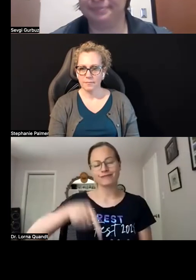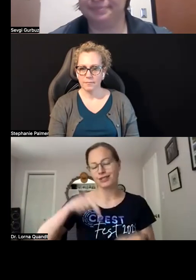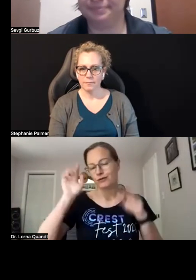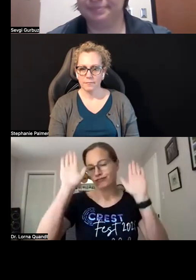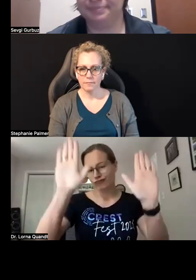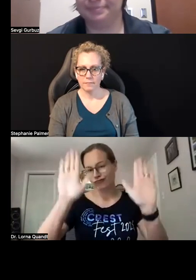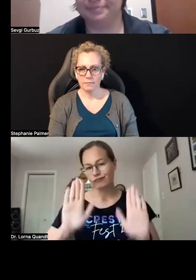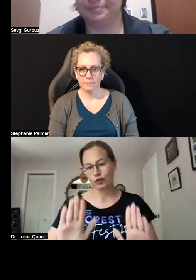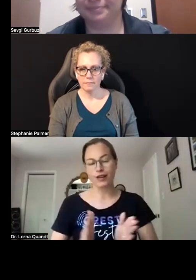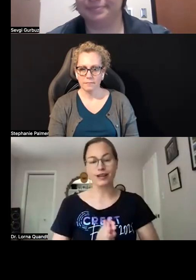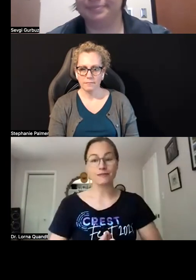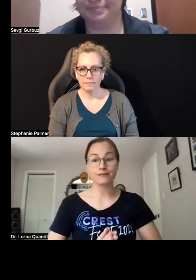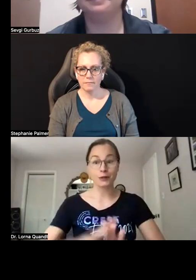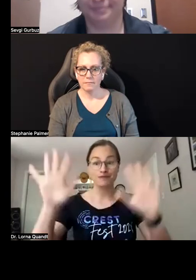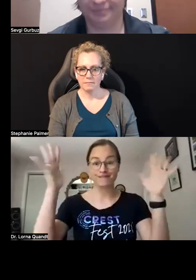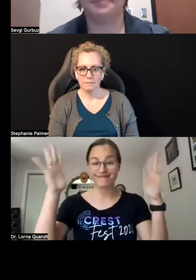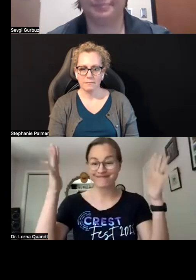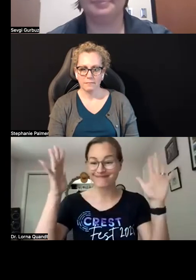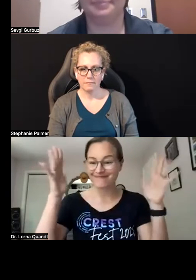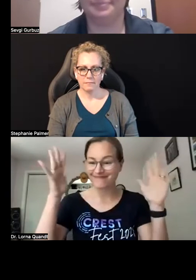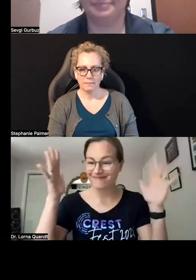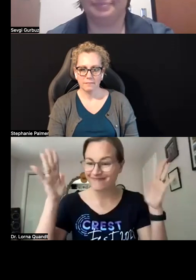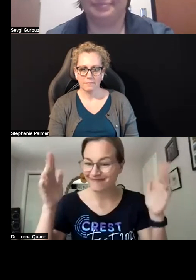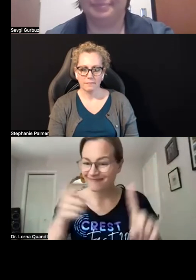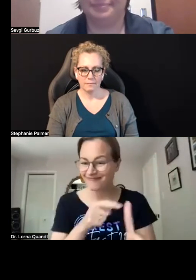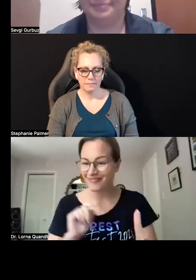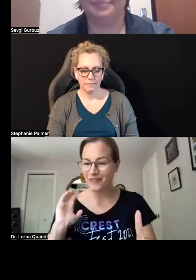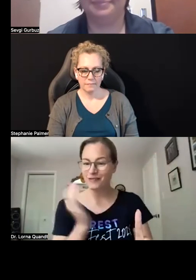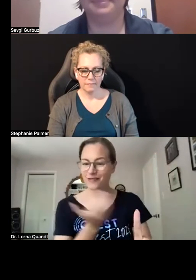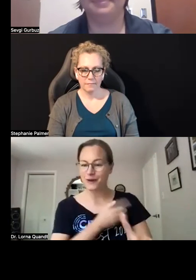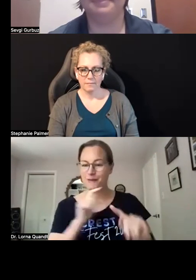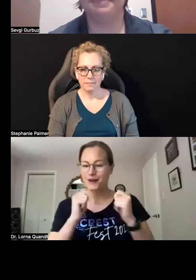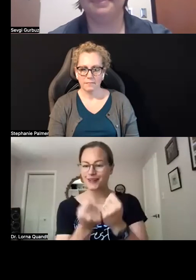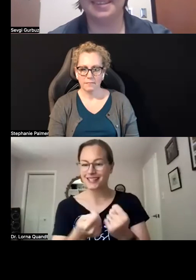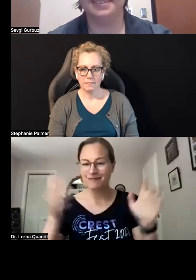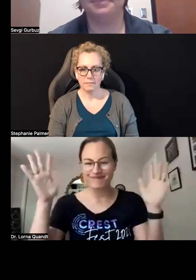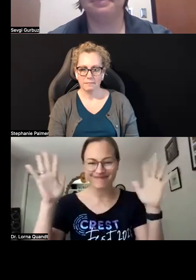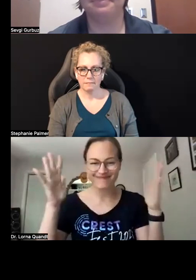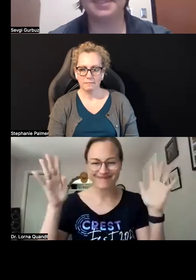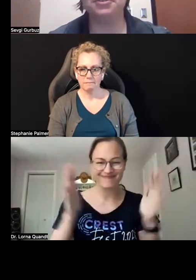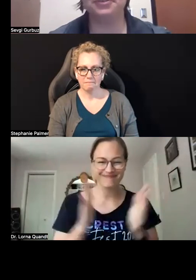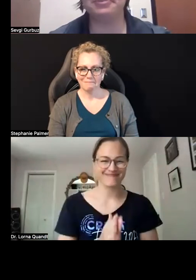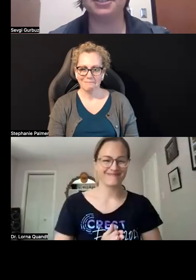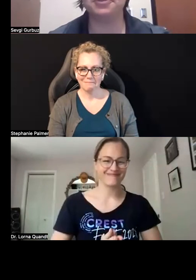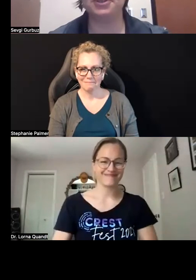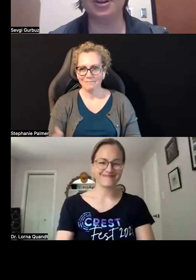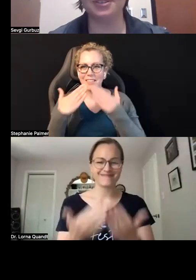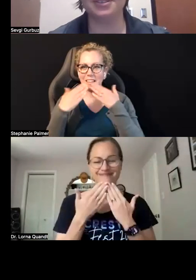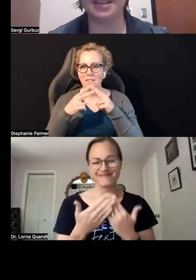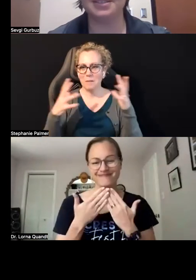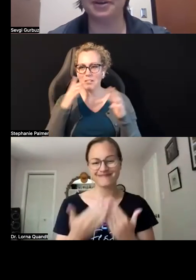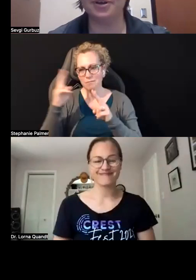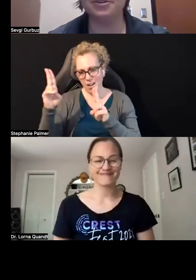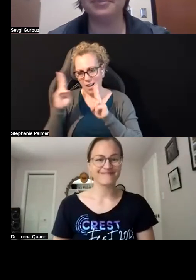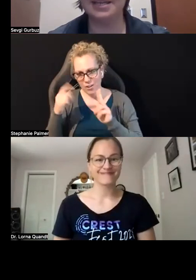So thank you again so much for accepting our invitation to come and present today. We appreciate it. Thank you very much. It's been an